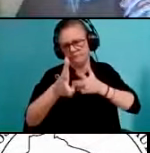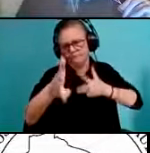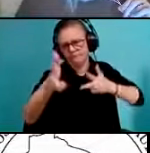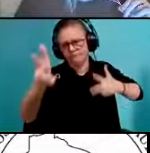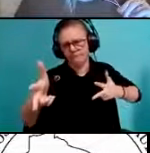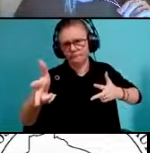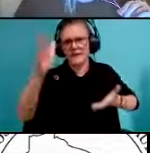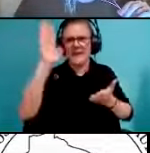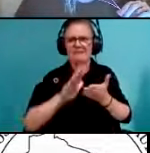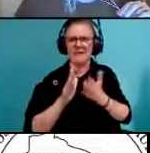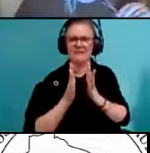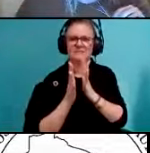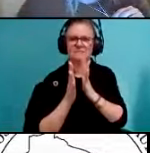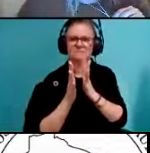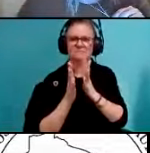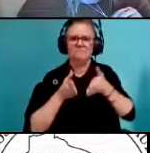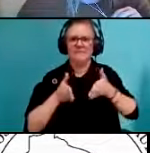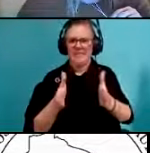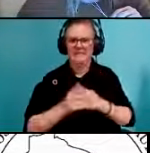less lanes at one time.